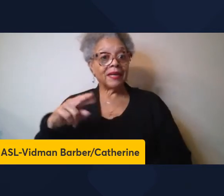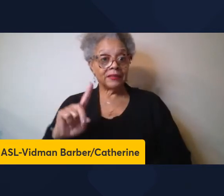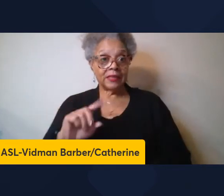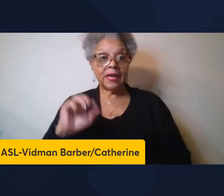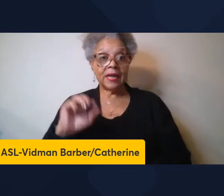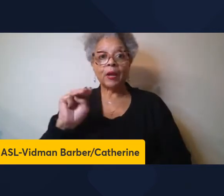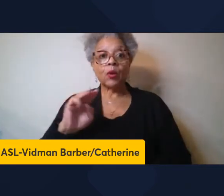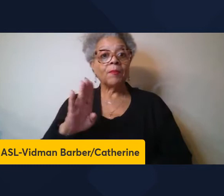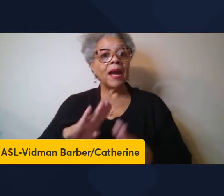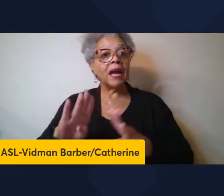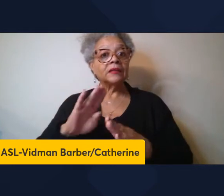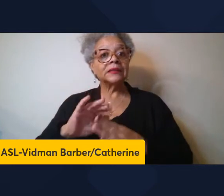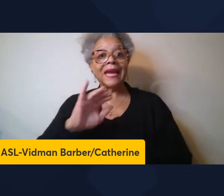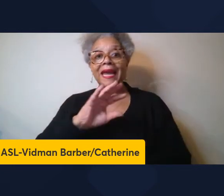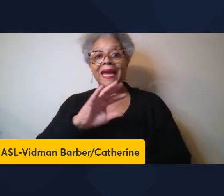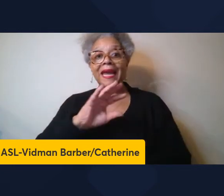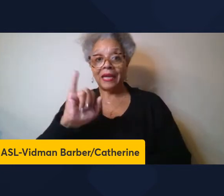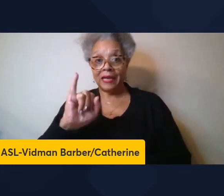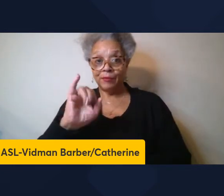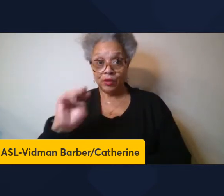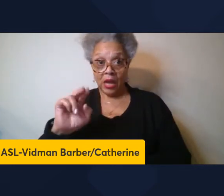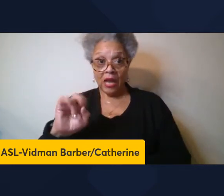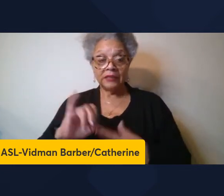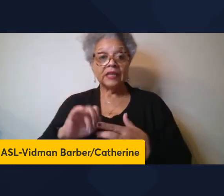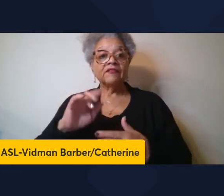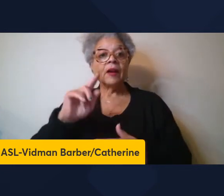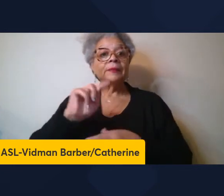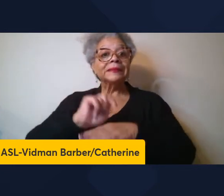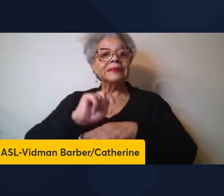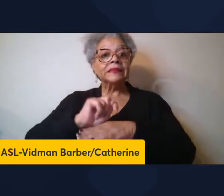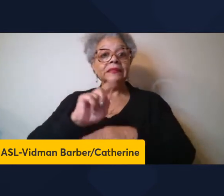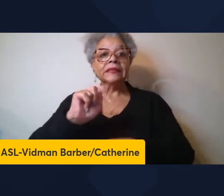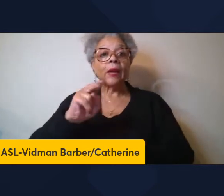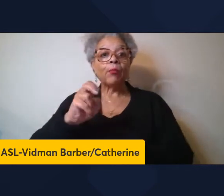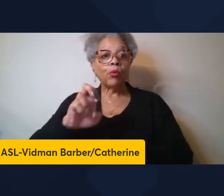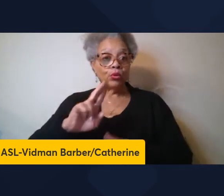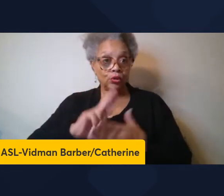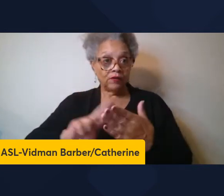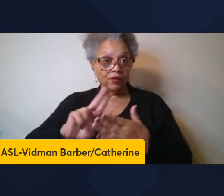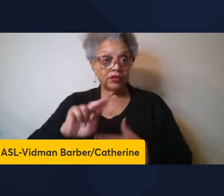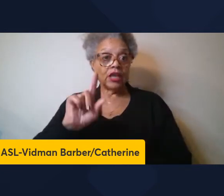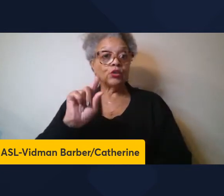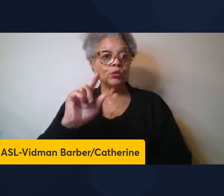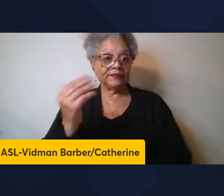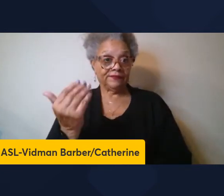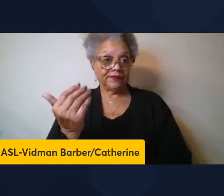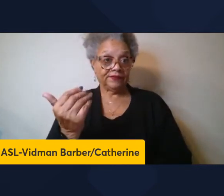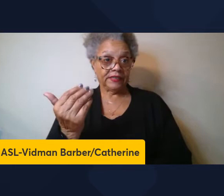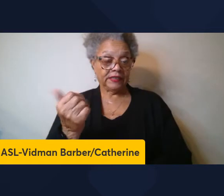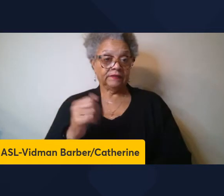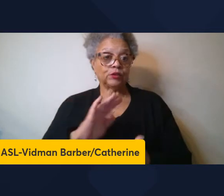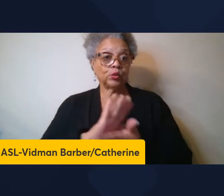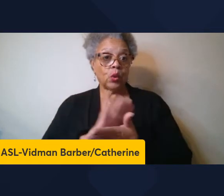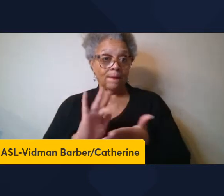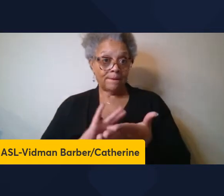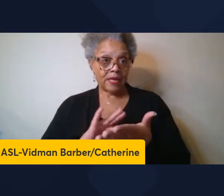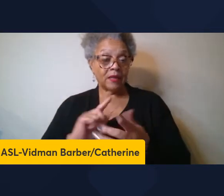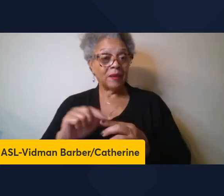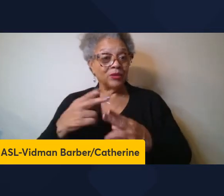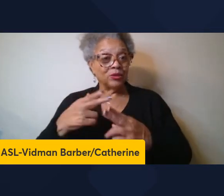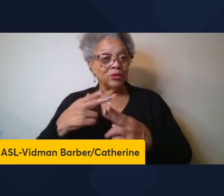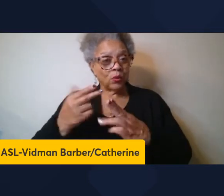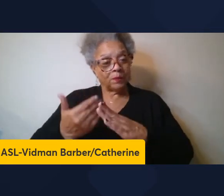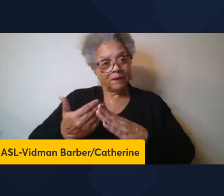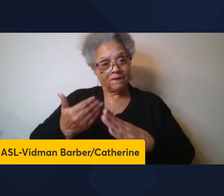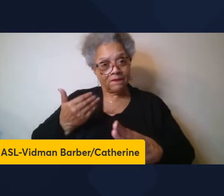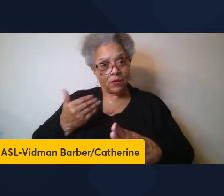microbiology and immunology from Temple University School of Medicine in 2015. Now, shortly before I